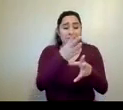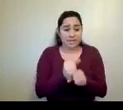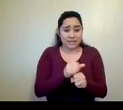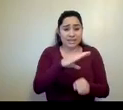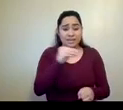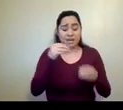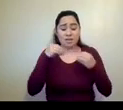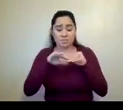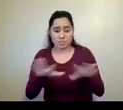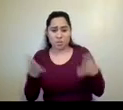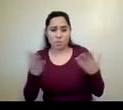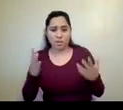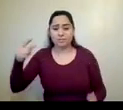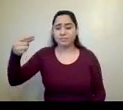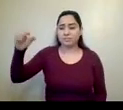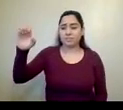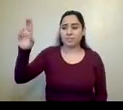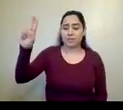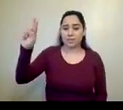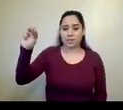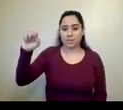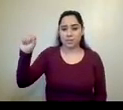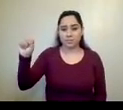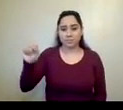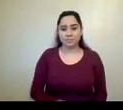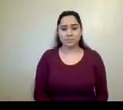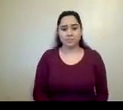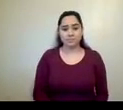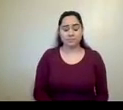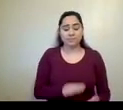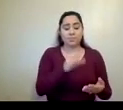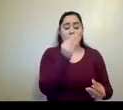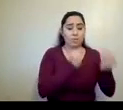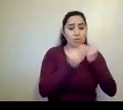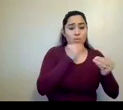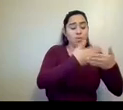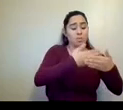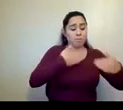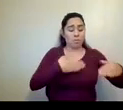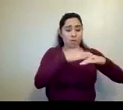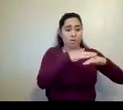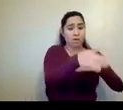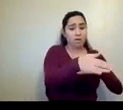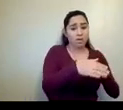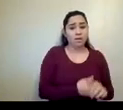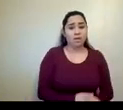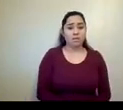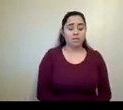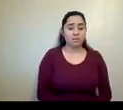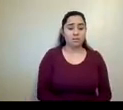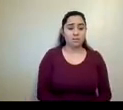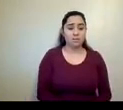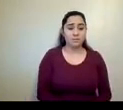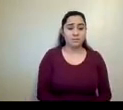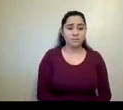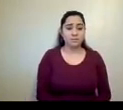before, during, and after preparing food, before eating food, before and after caring for someone at home who is